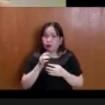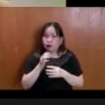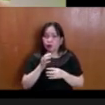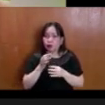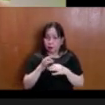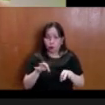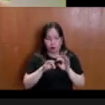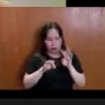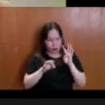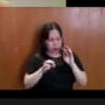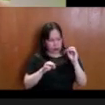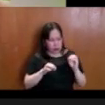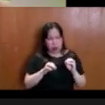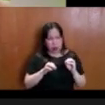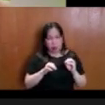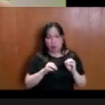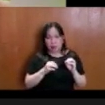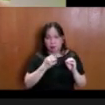care.